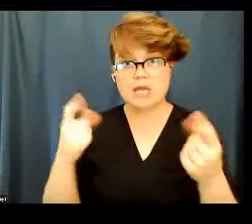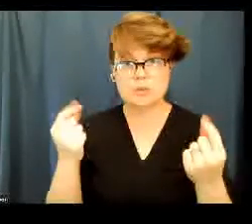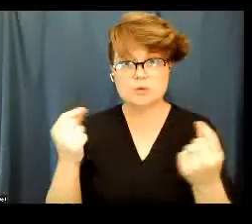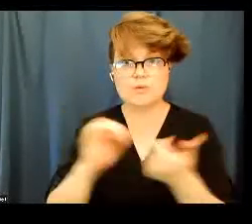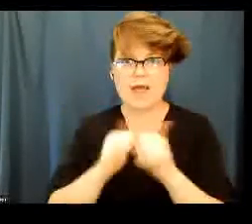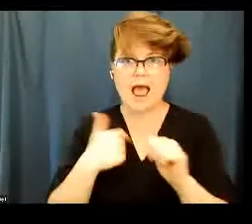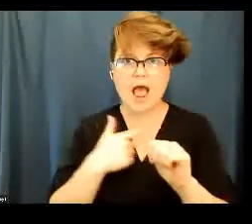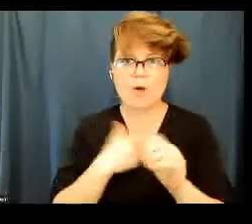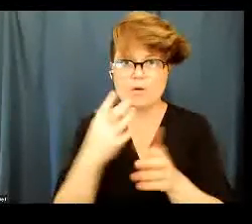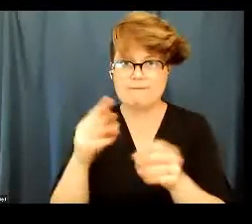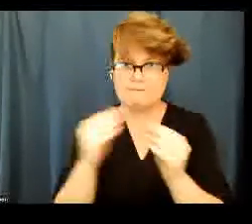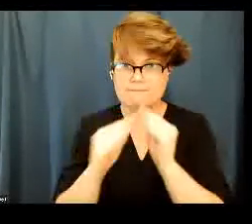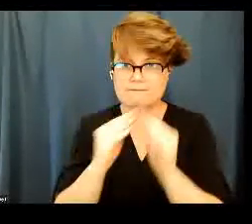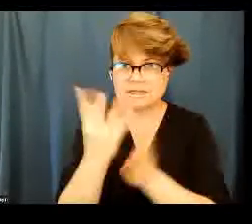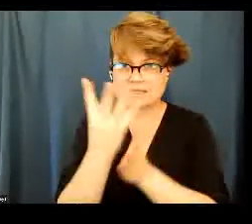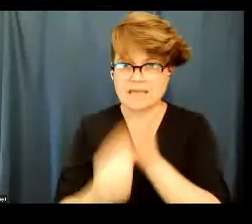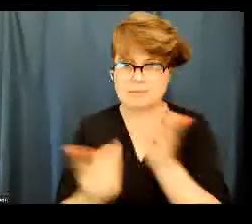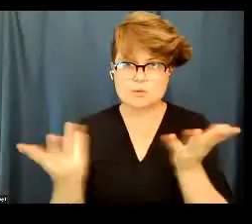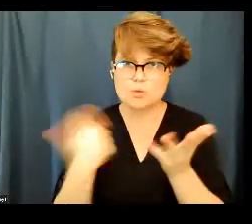these gaps?